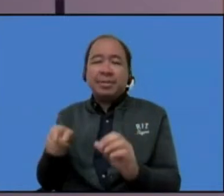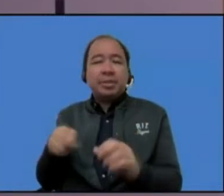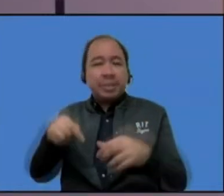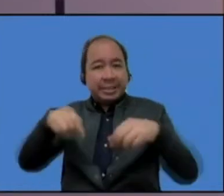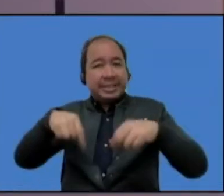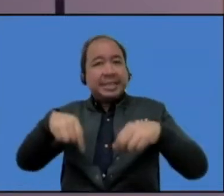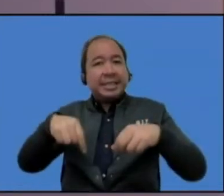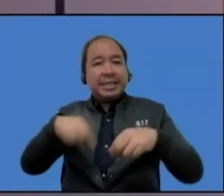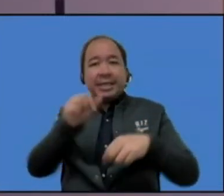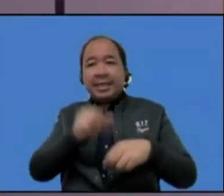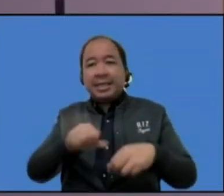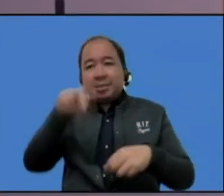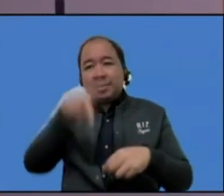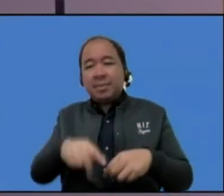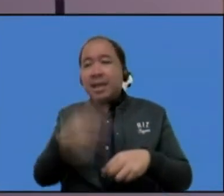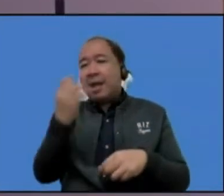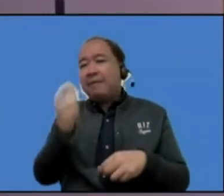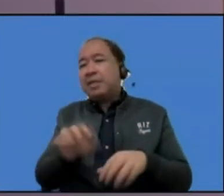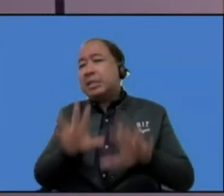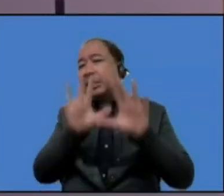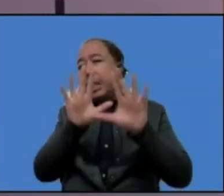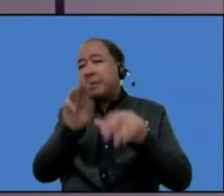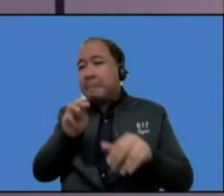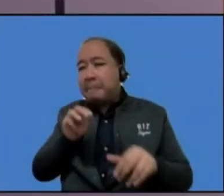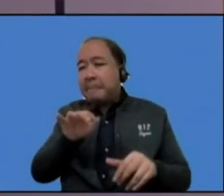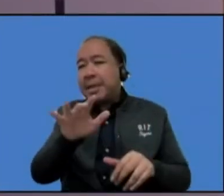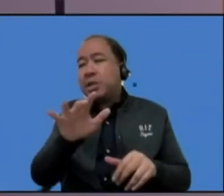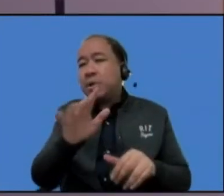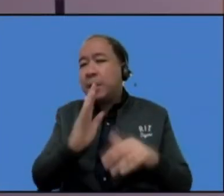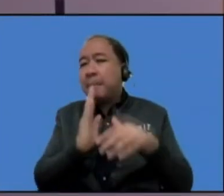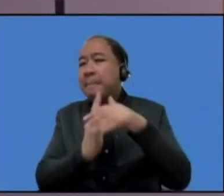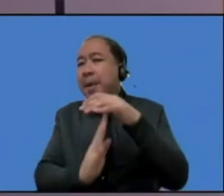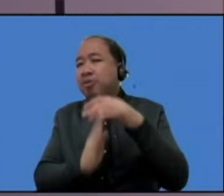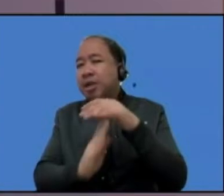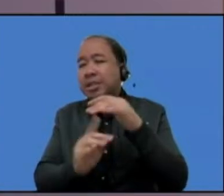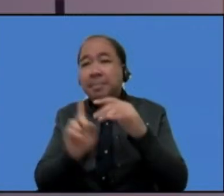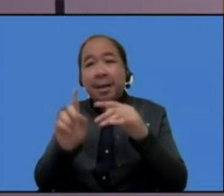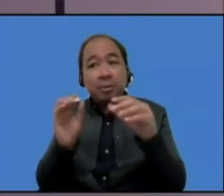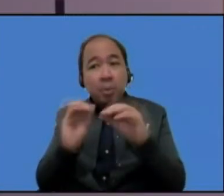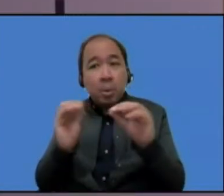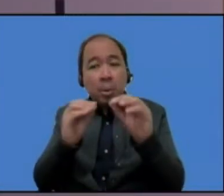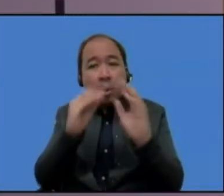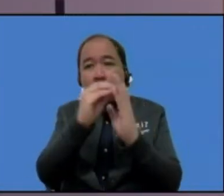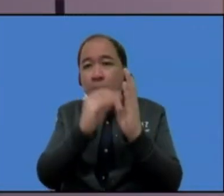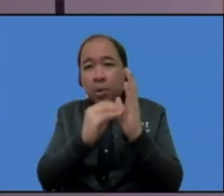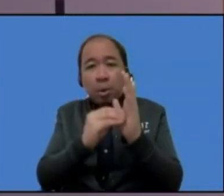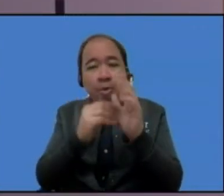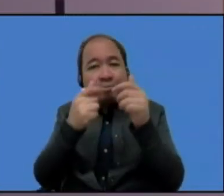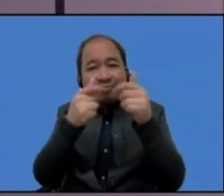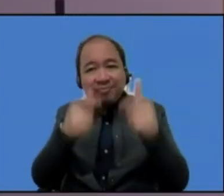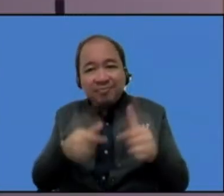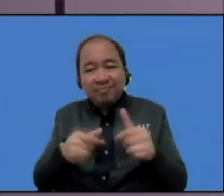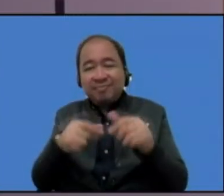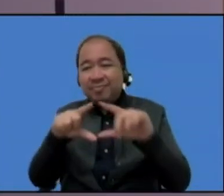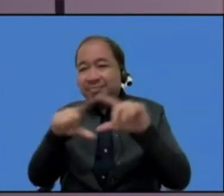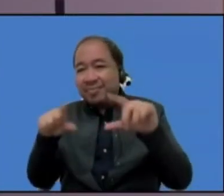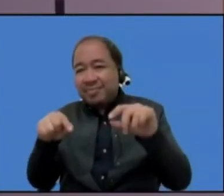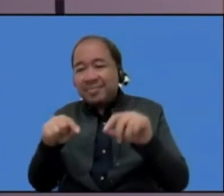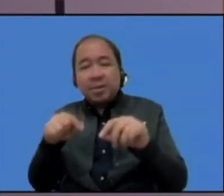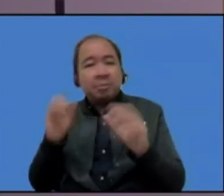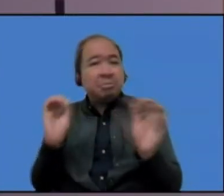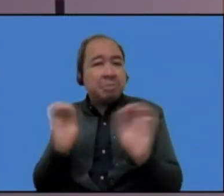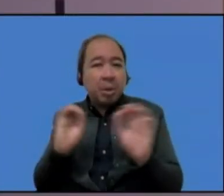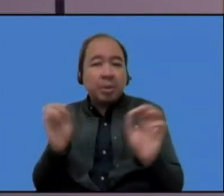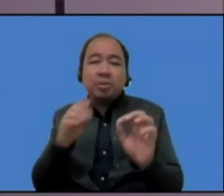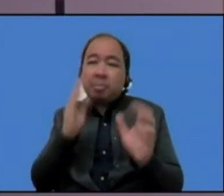million undocumented migrants, they are the most vulnerable population that we have on our hands, and we have to do our best to make